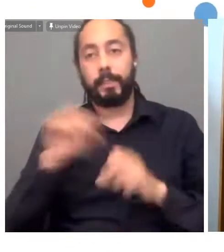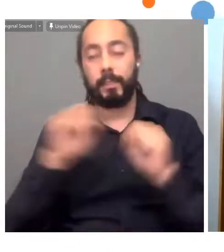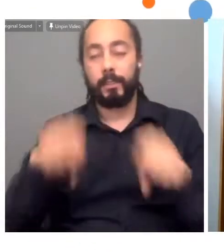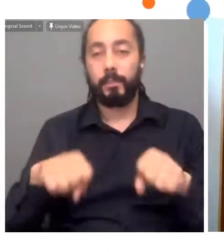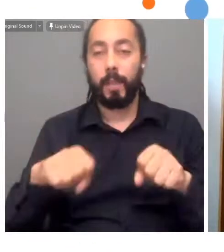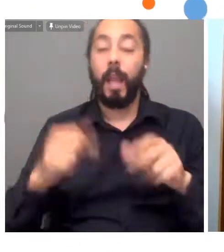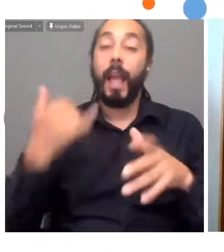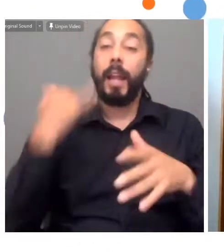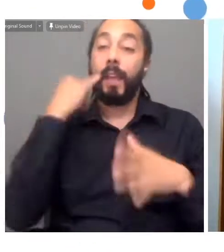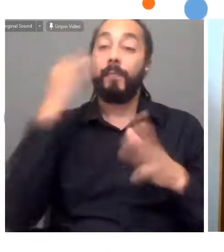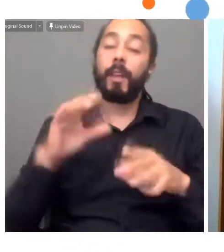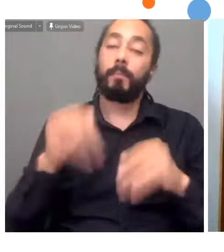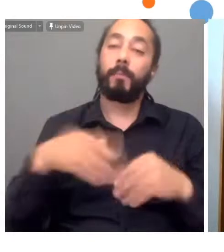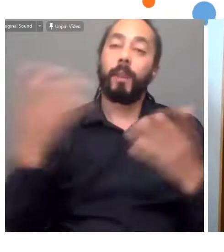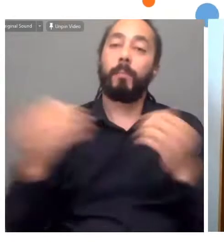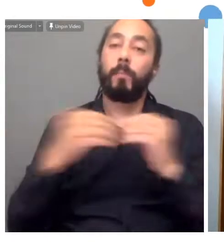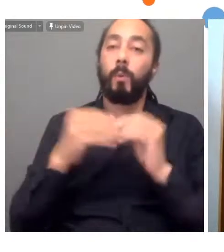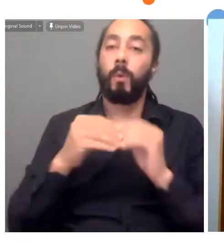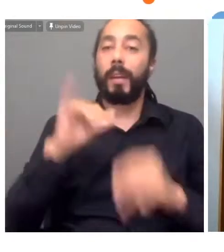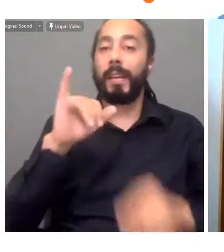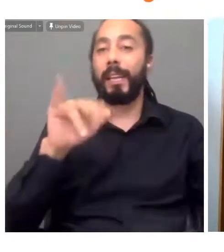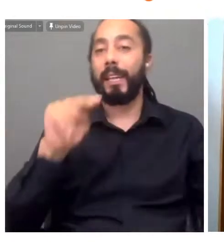that side of things?